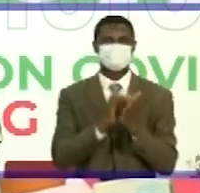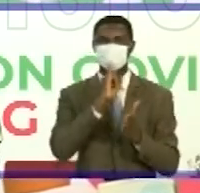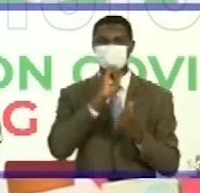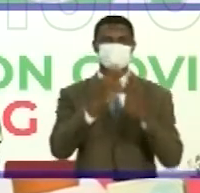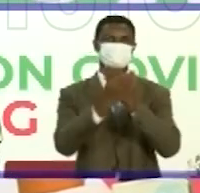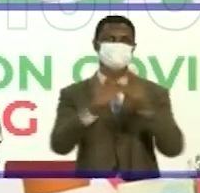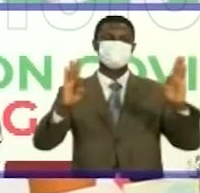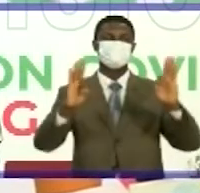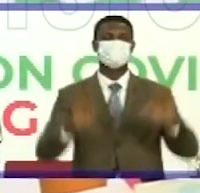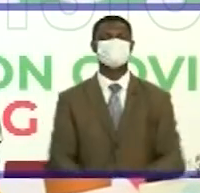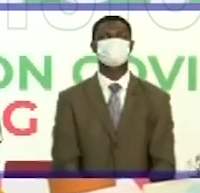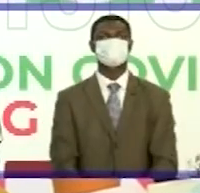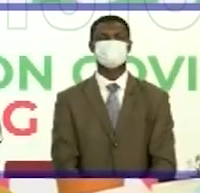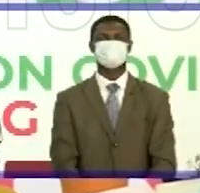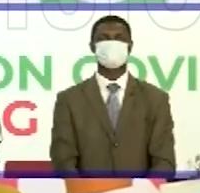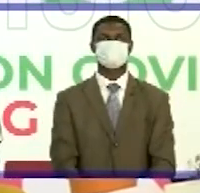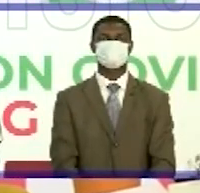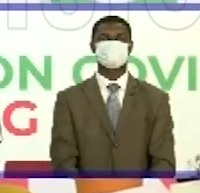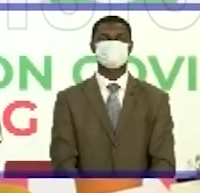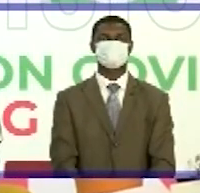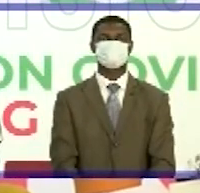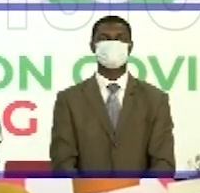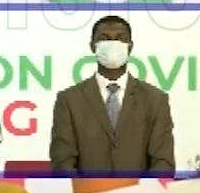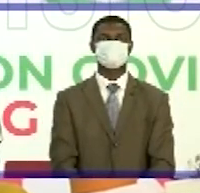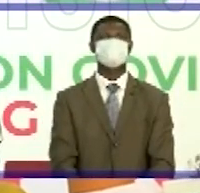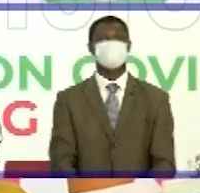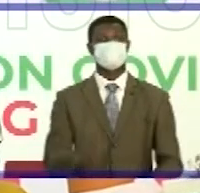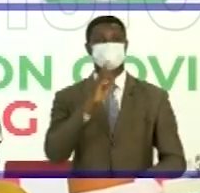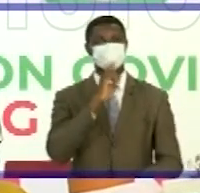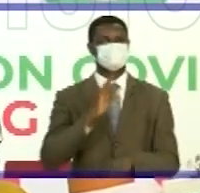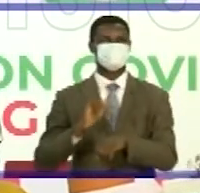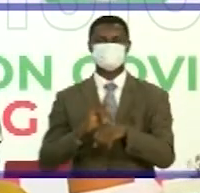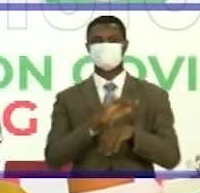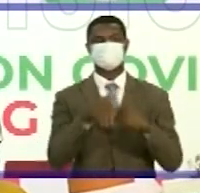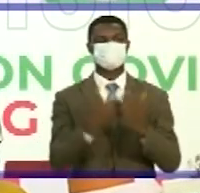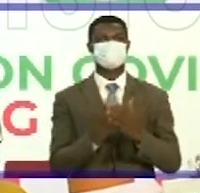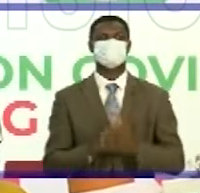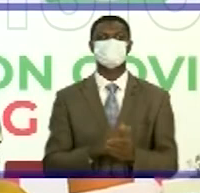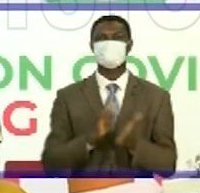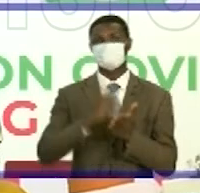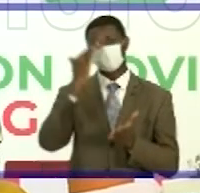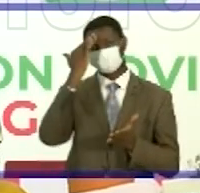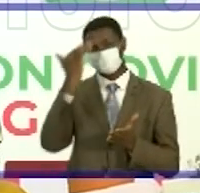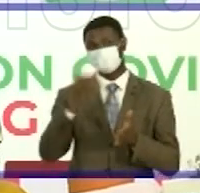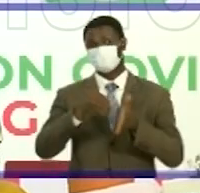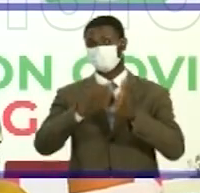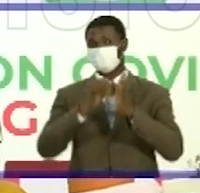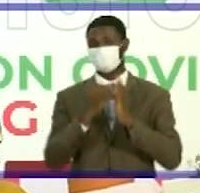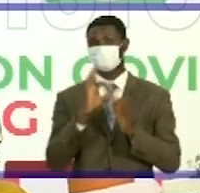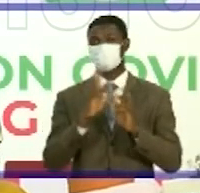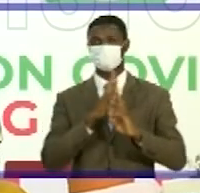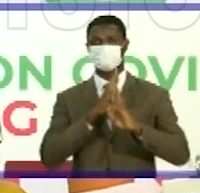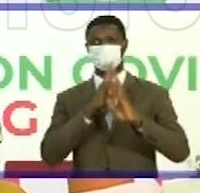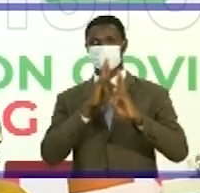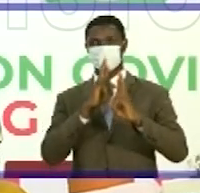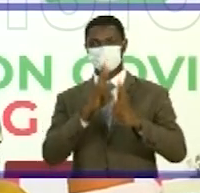claim that there is no COVID-19 ravaging in their communities. And that is why the ownership of the response must